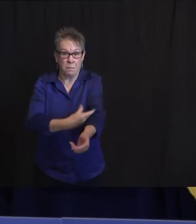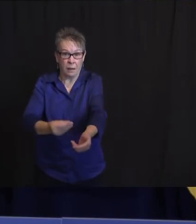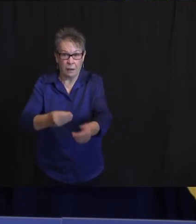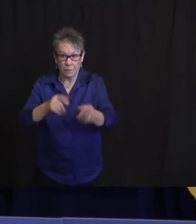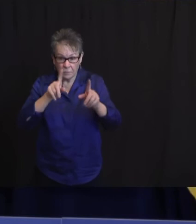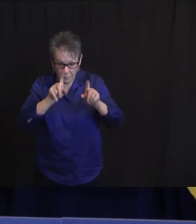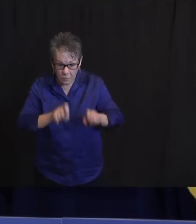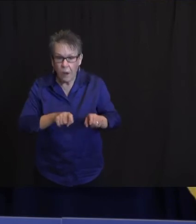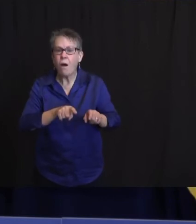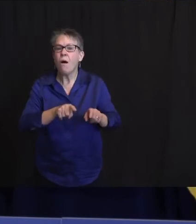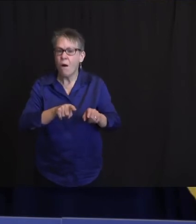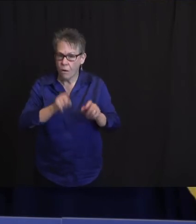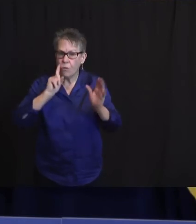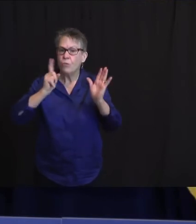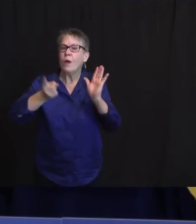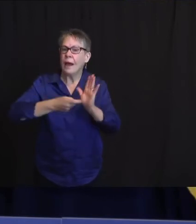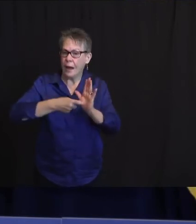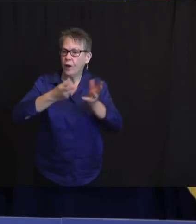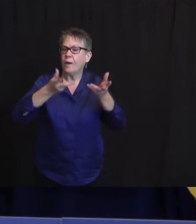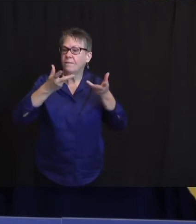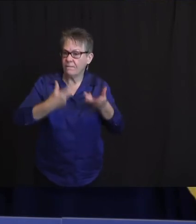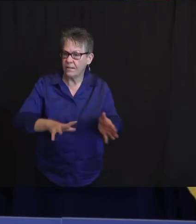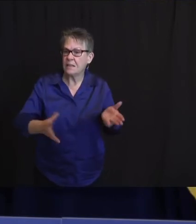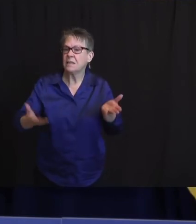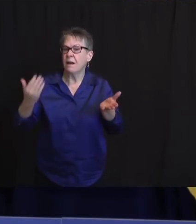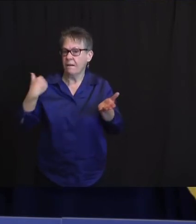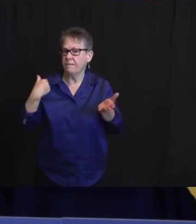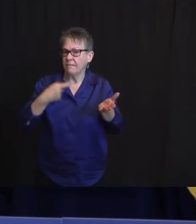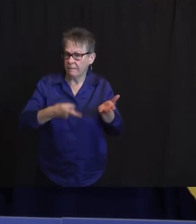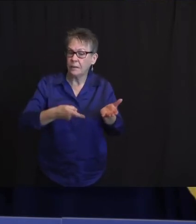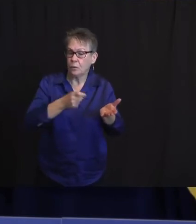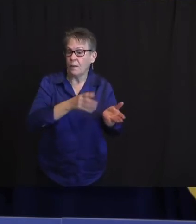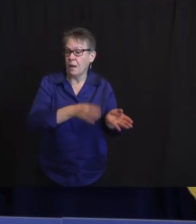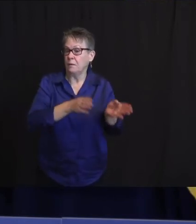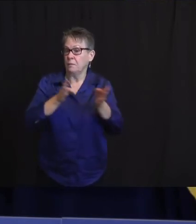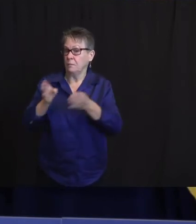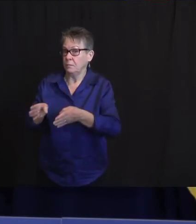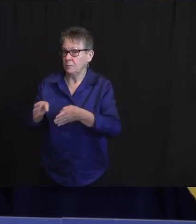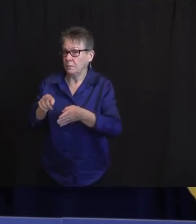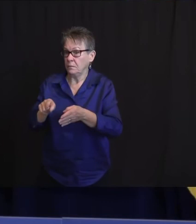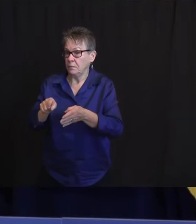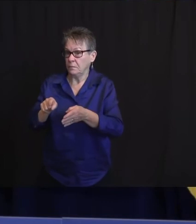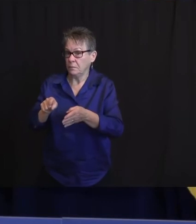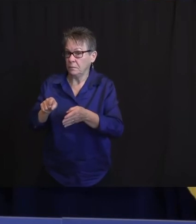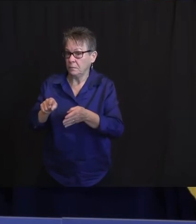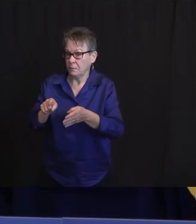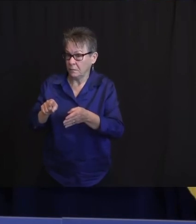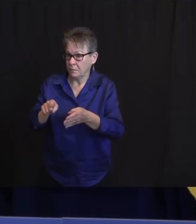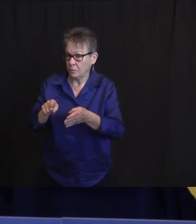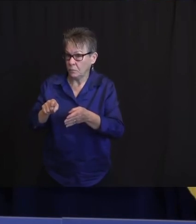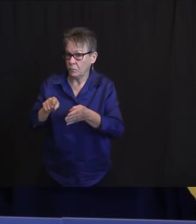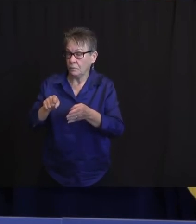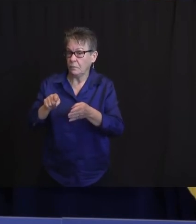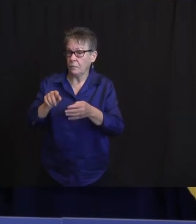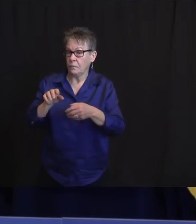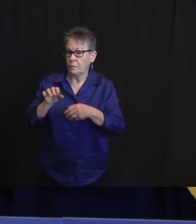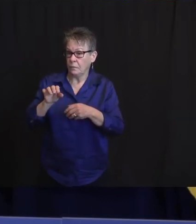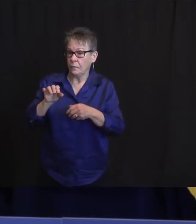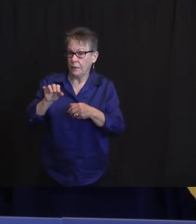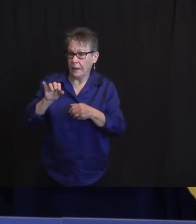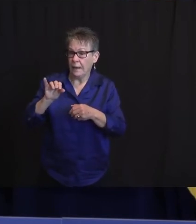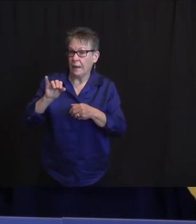sensitive and very specific. However, since molecular tests are almost always performed in